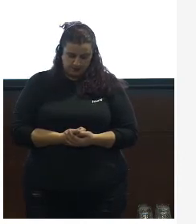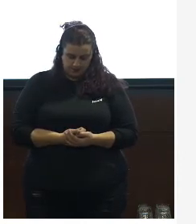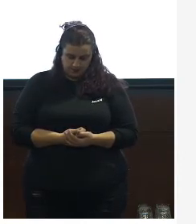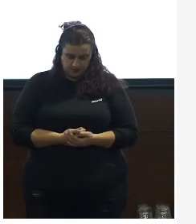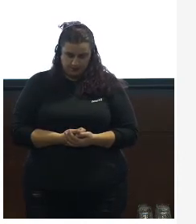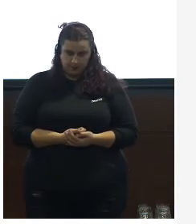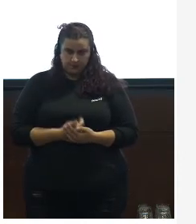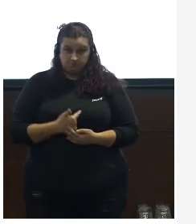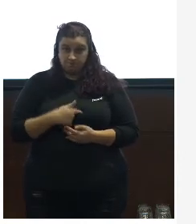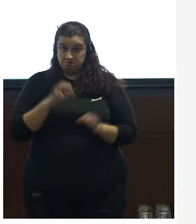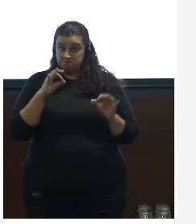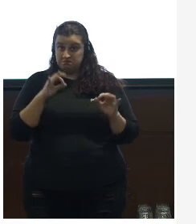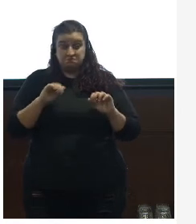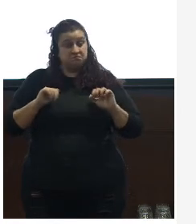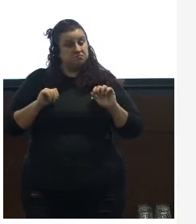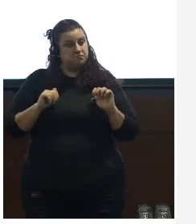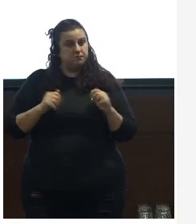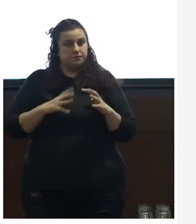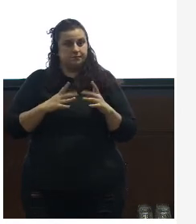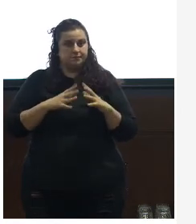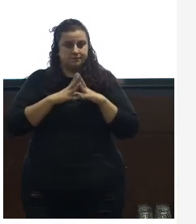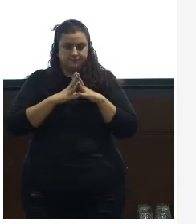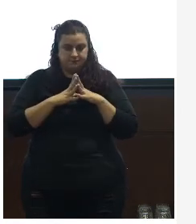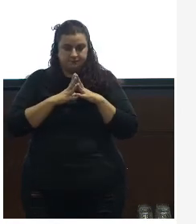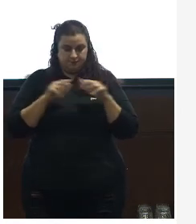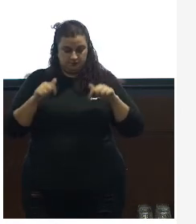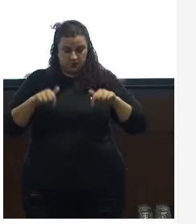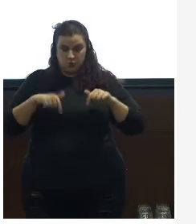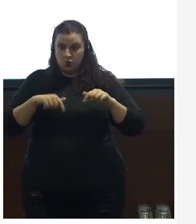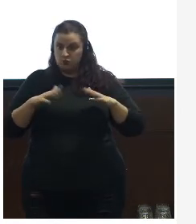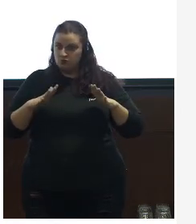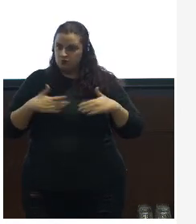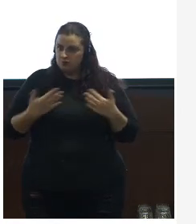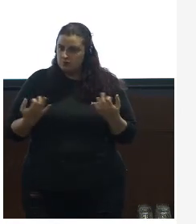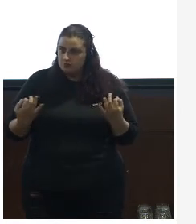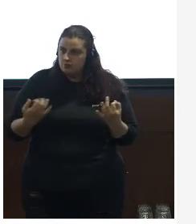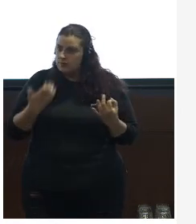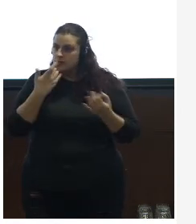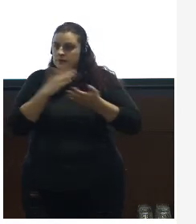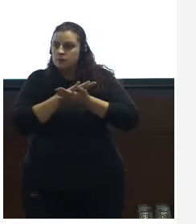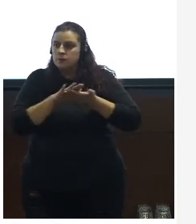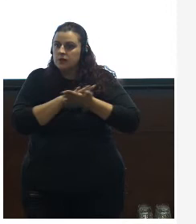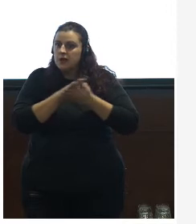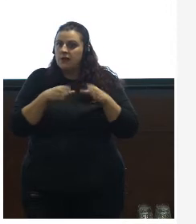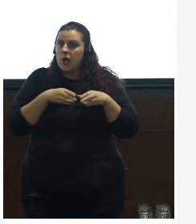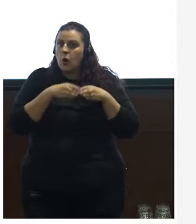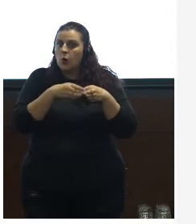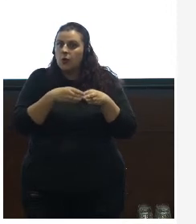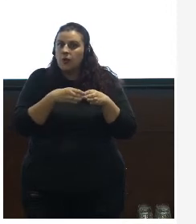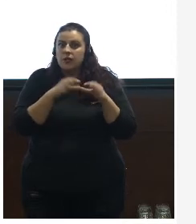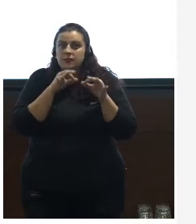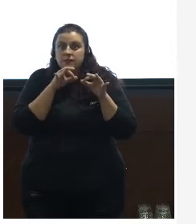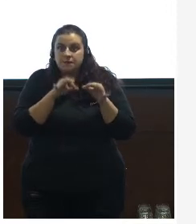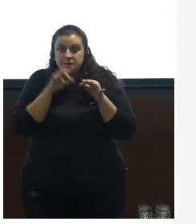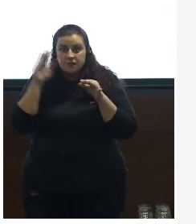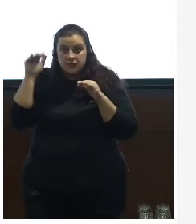until today is that, when we go to the cruises part, is that the accessible shore excursions sometimes are just not offered.